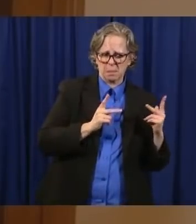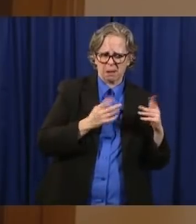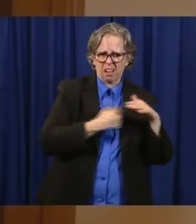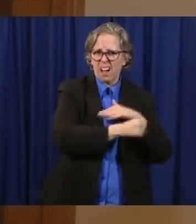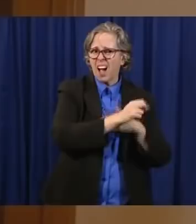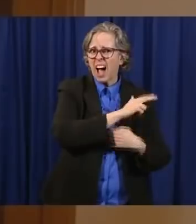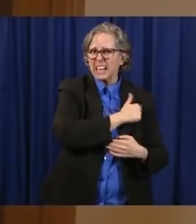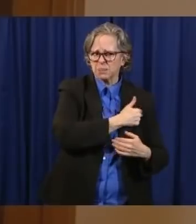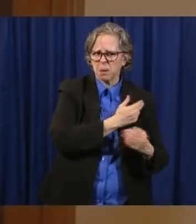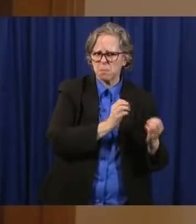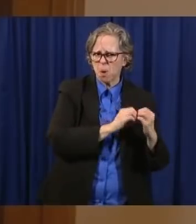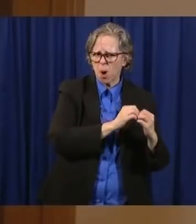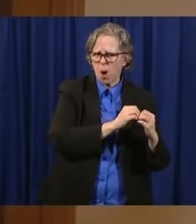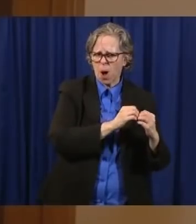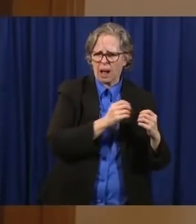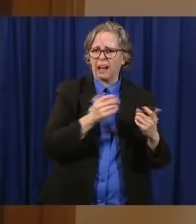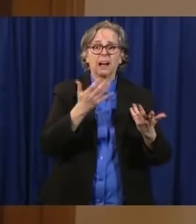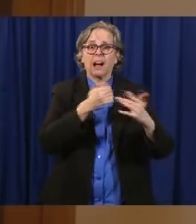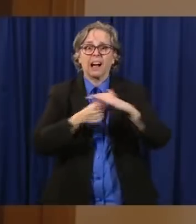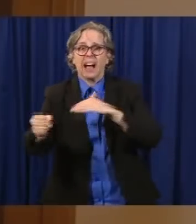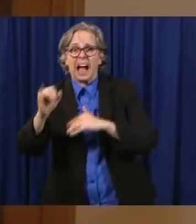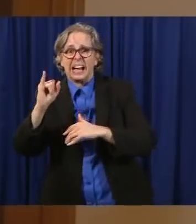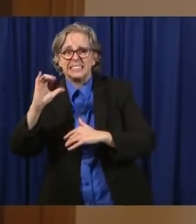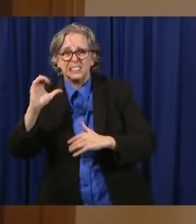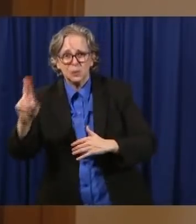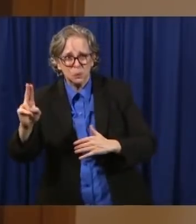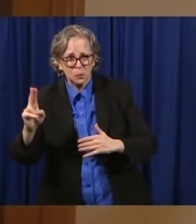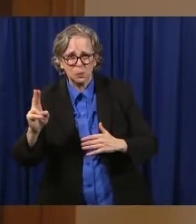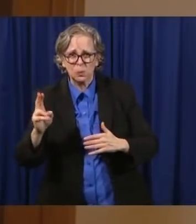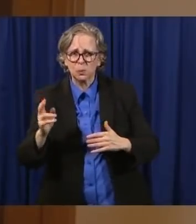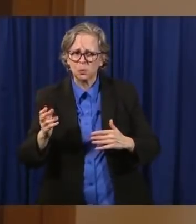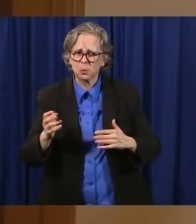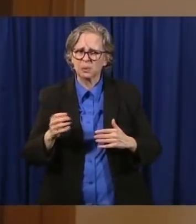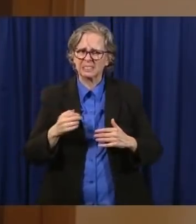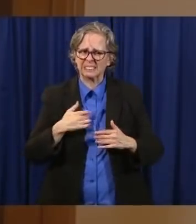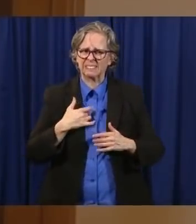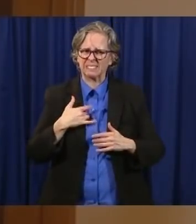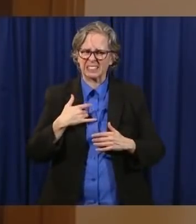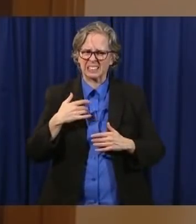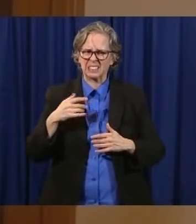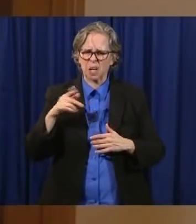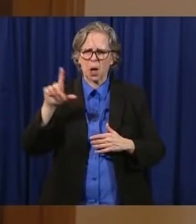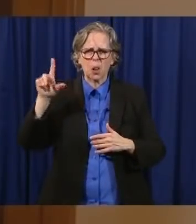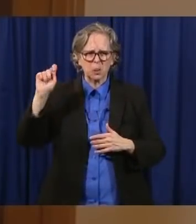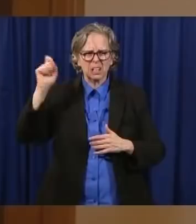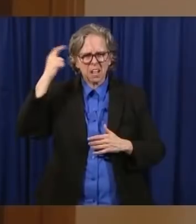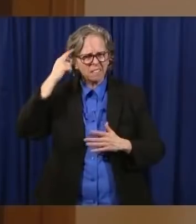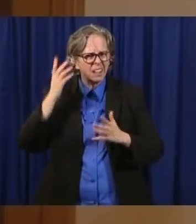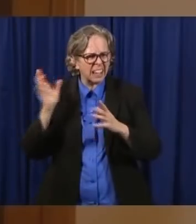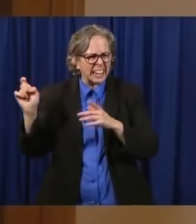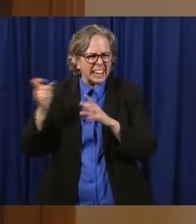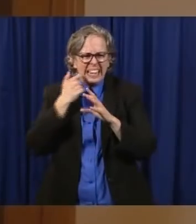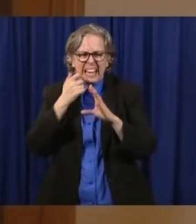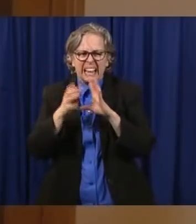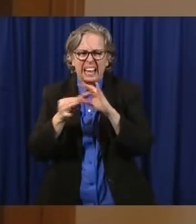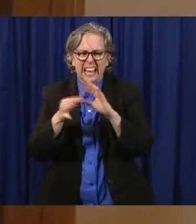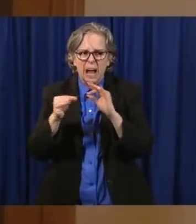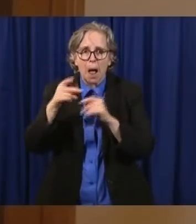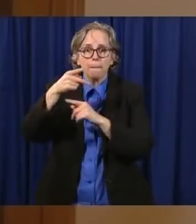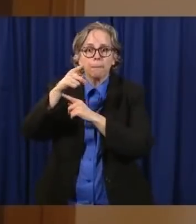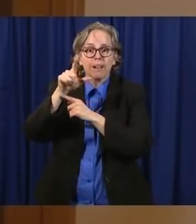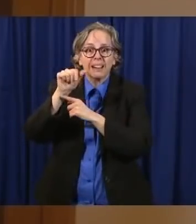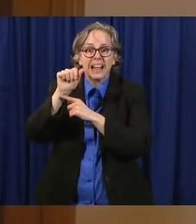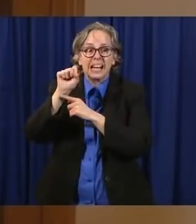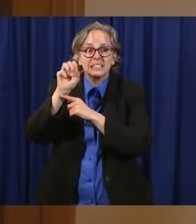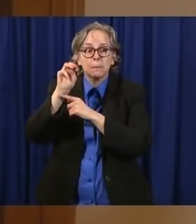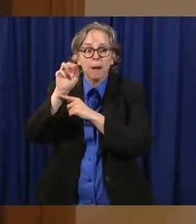in the ICU. I think the Lieutenant Governor made reference to the need for plasma and antibodies, which is a really